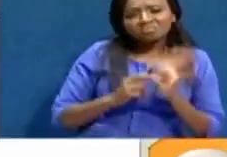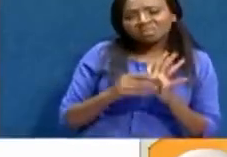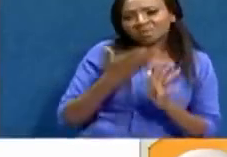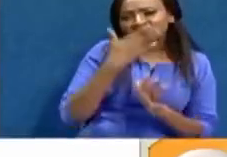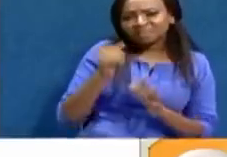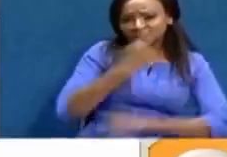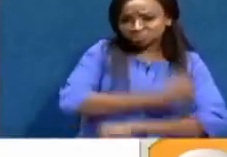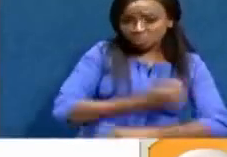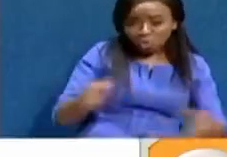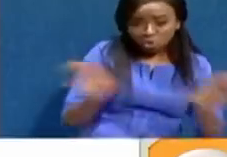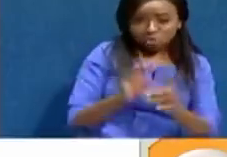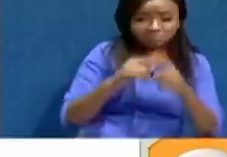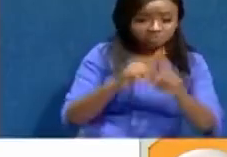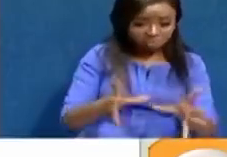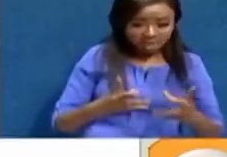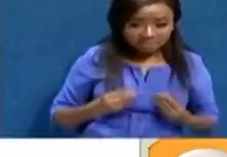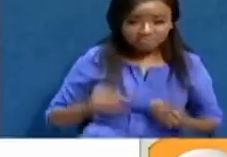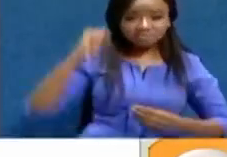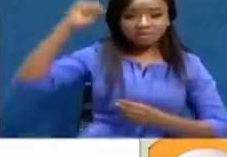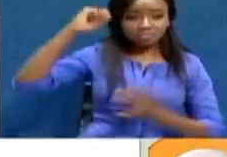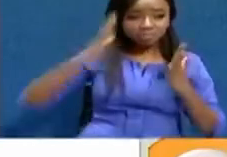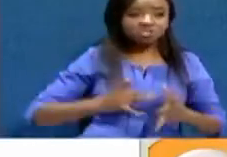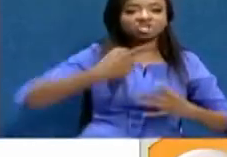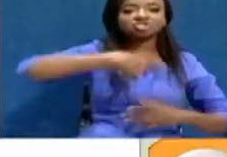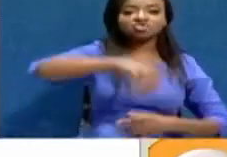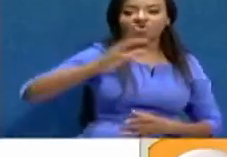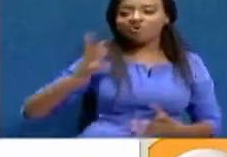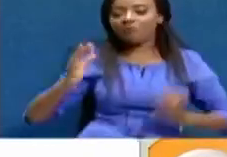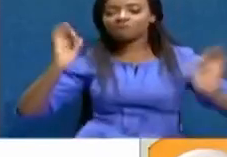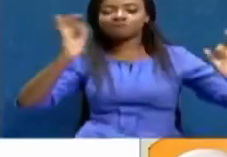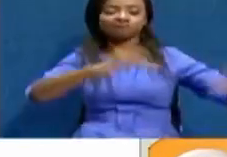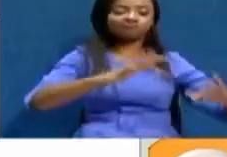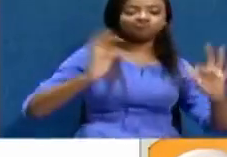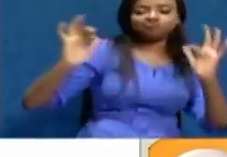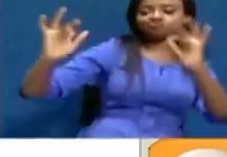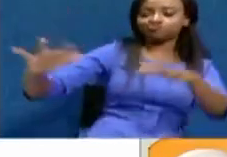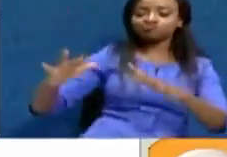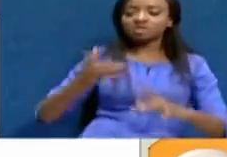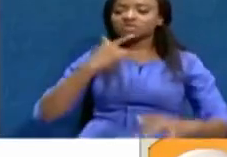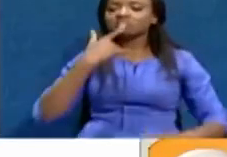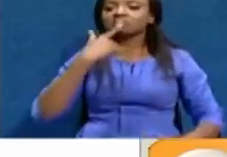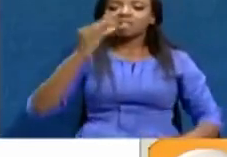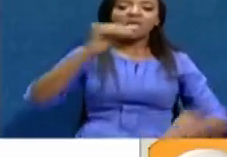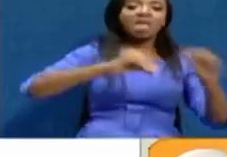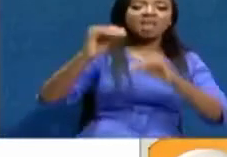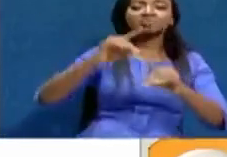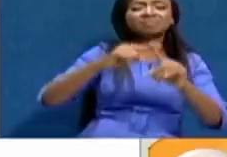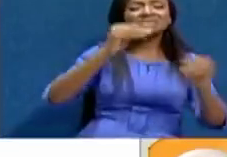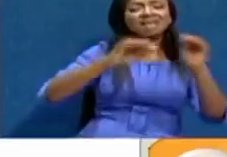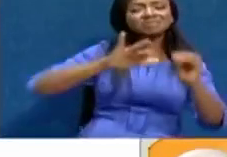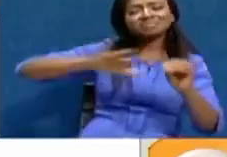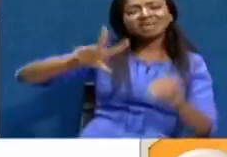schools but yet allow politicians to roam around the country holding big rallies, talking about an election that is still 2 years